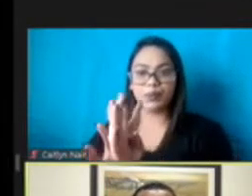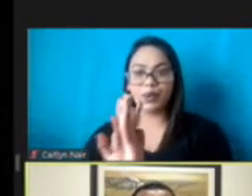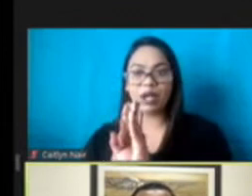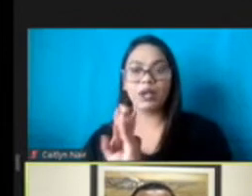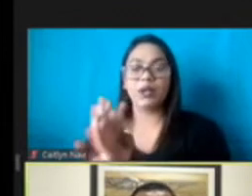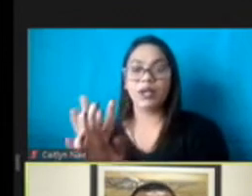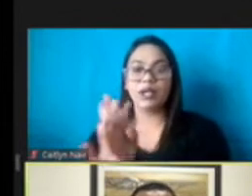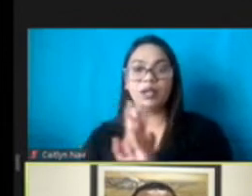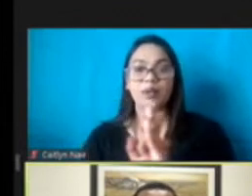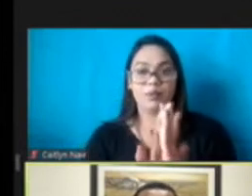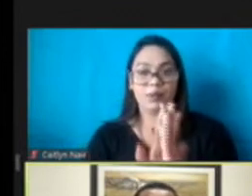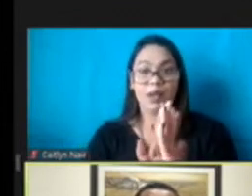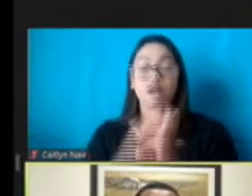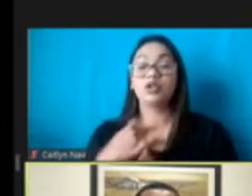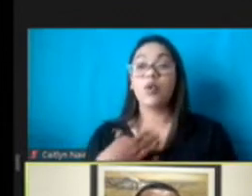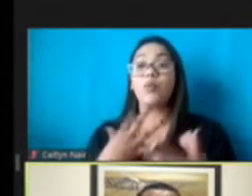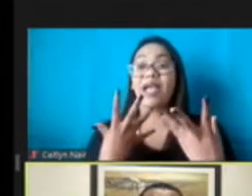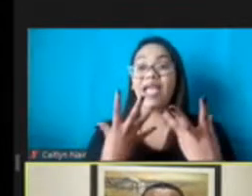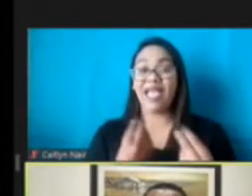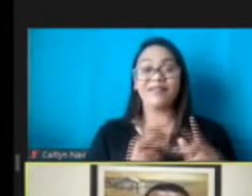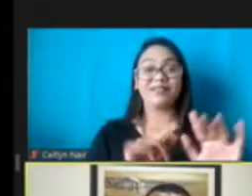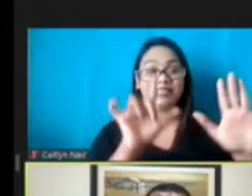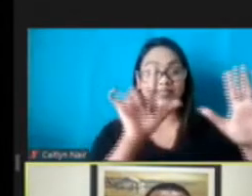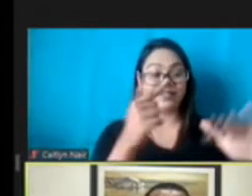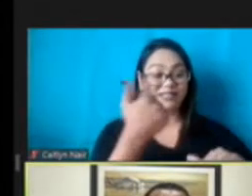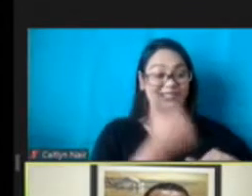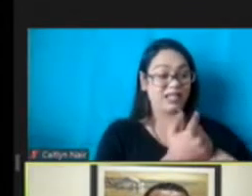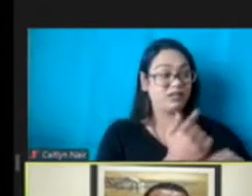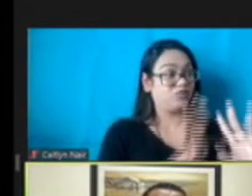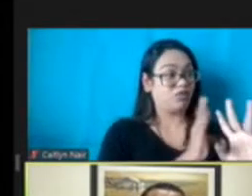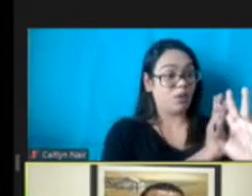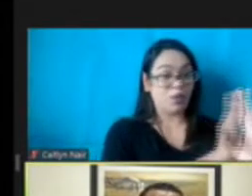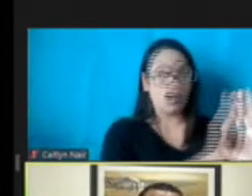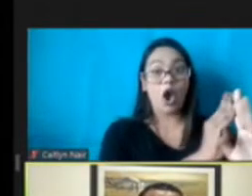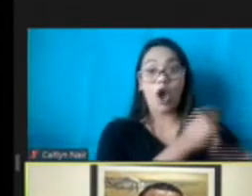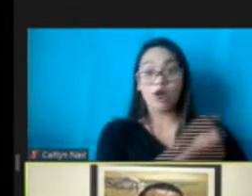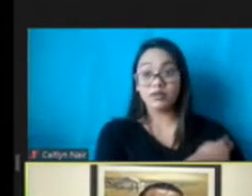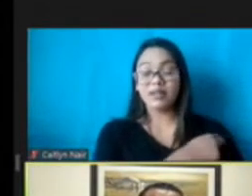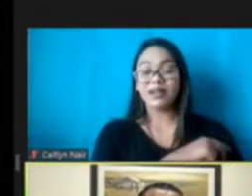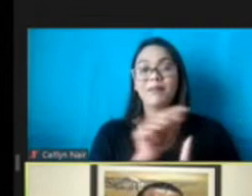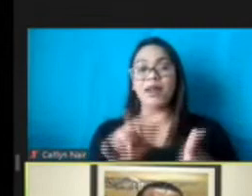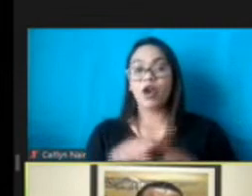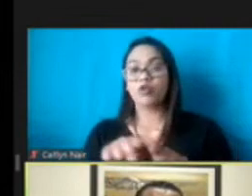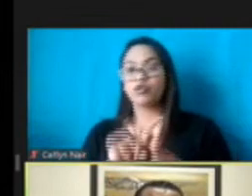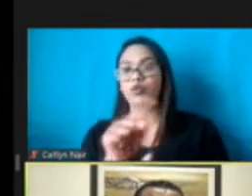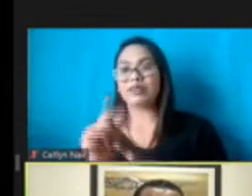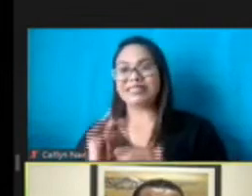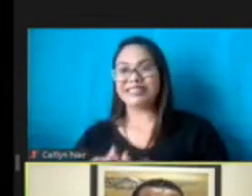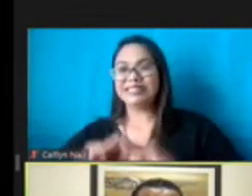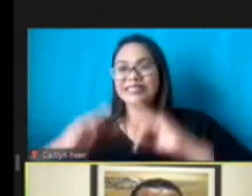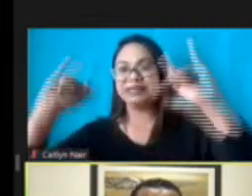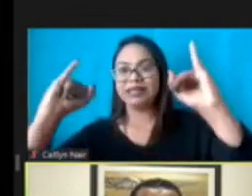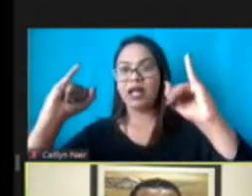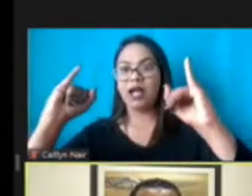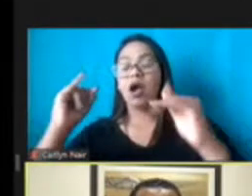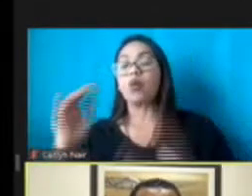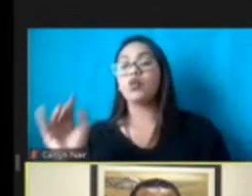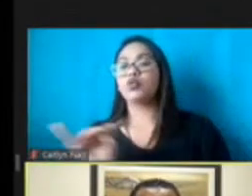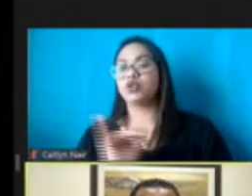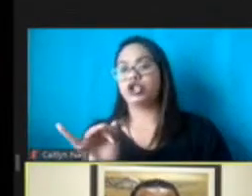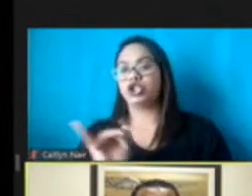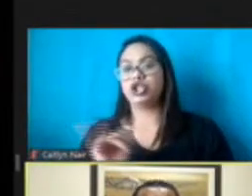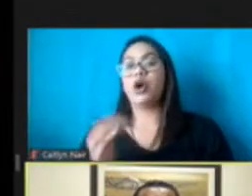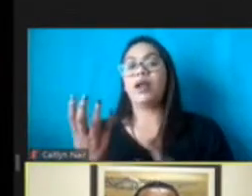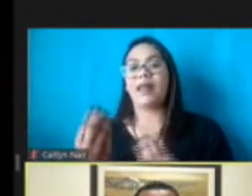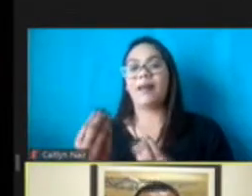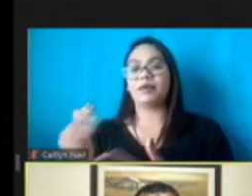we are going to make that 7-day moving average for severe infections, because that gives you a much bigger indication of the pressure on the healthcare